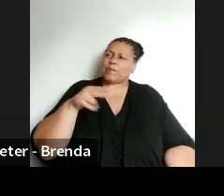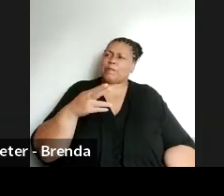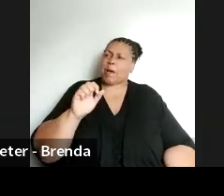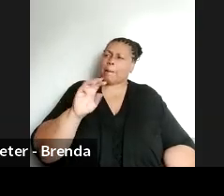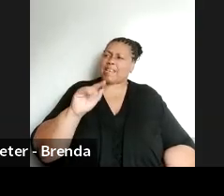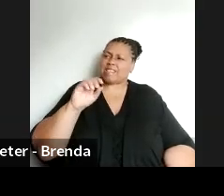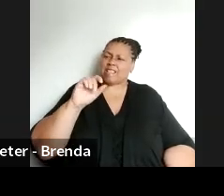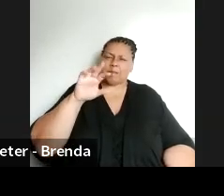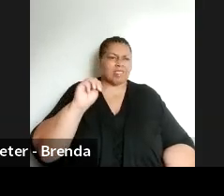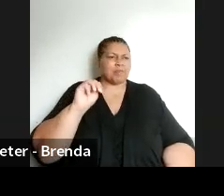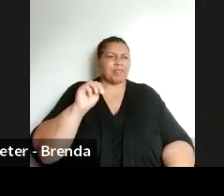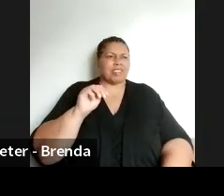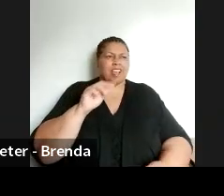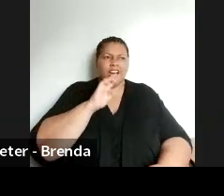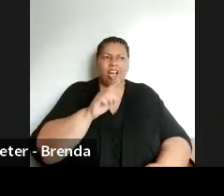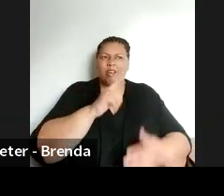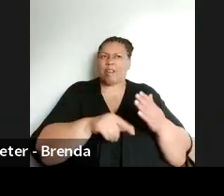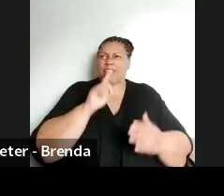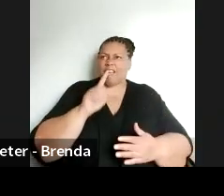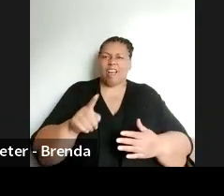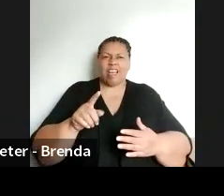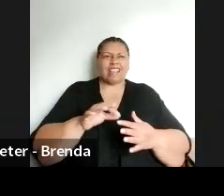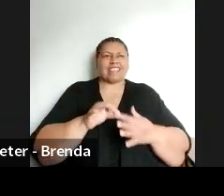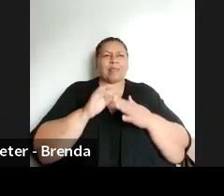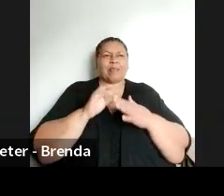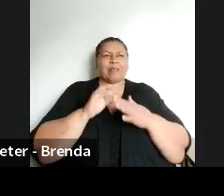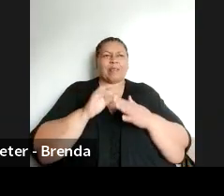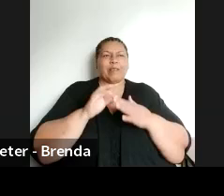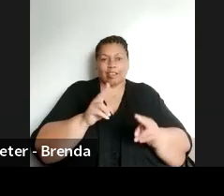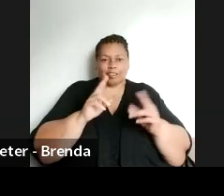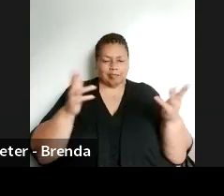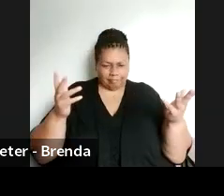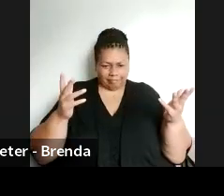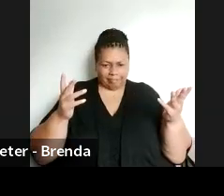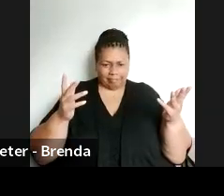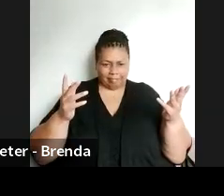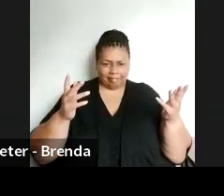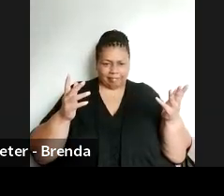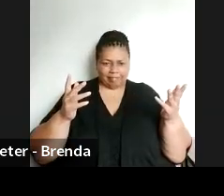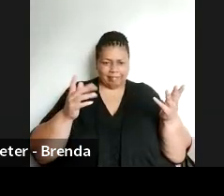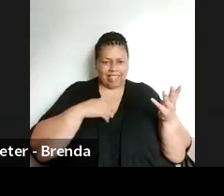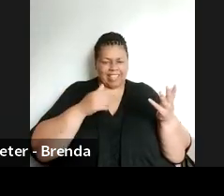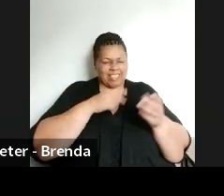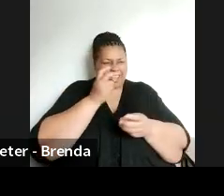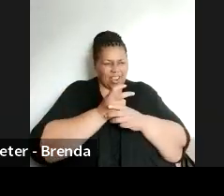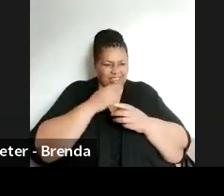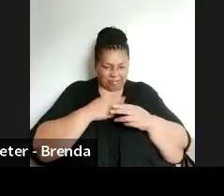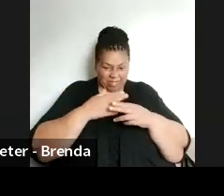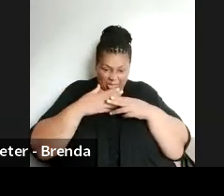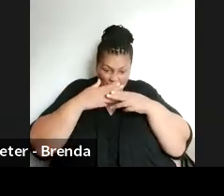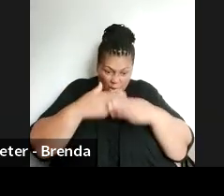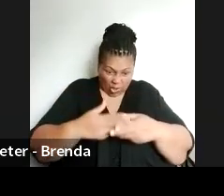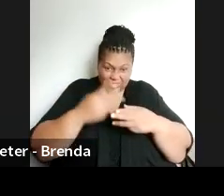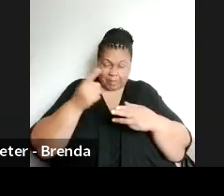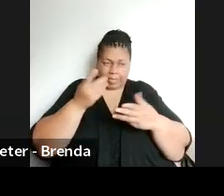and AP, and then my school IB. So that's a really hard, because like, if I was gonna call it something, I would probably